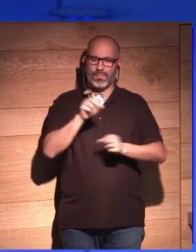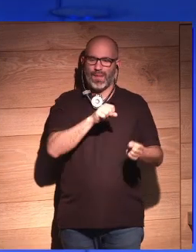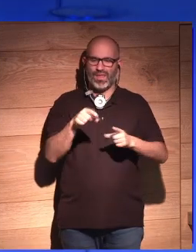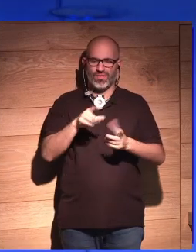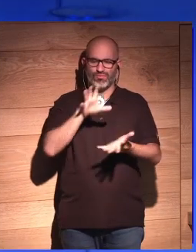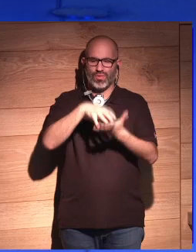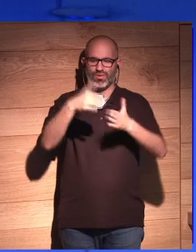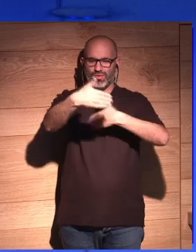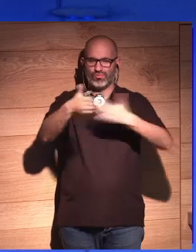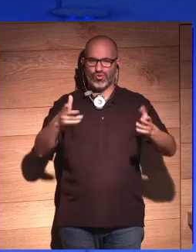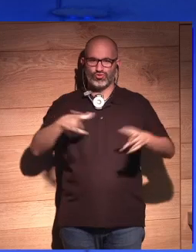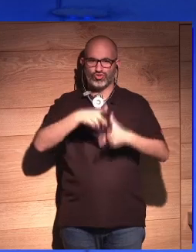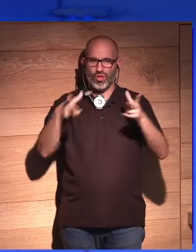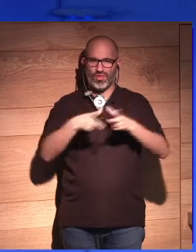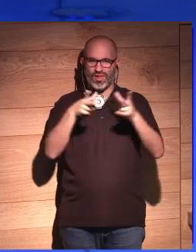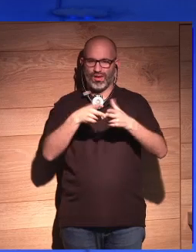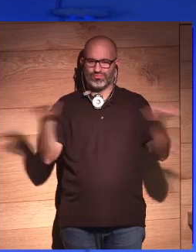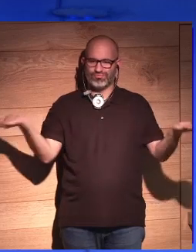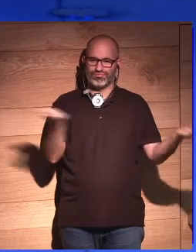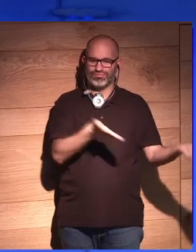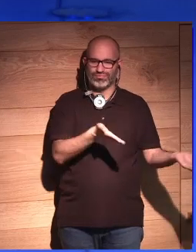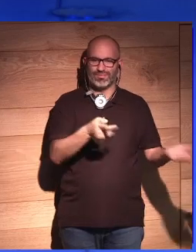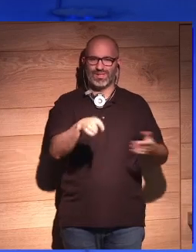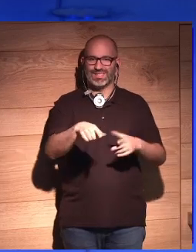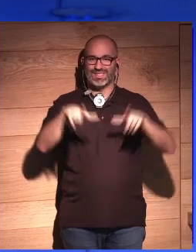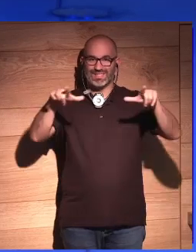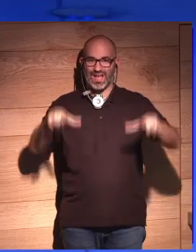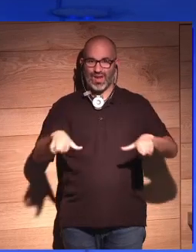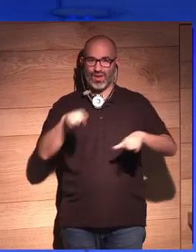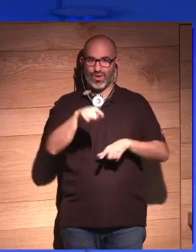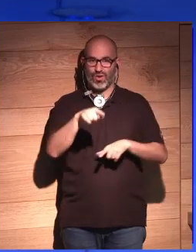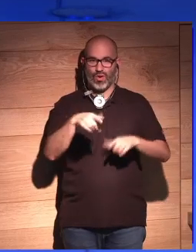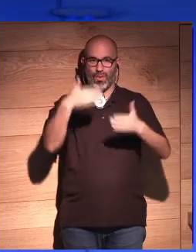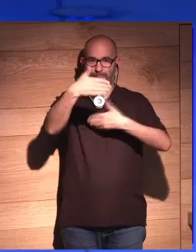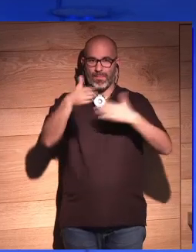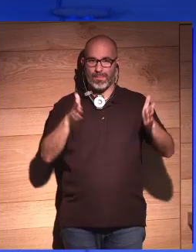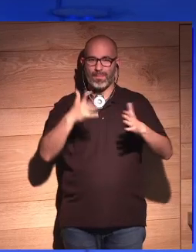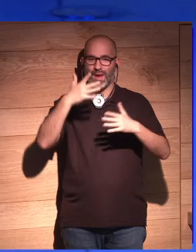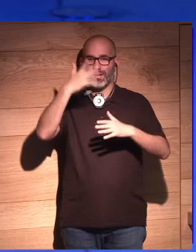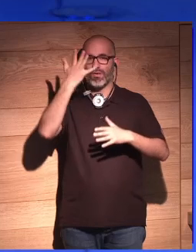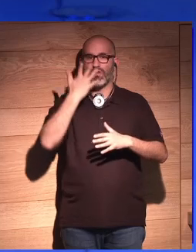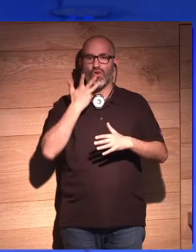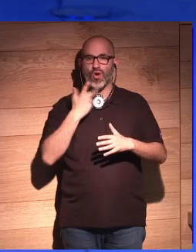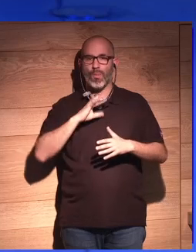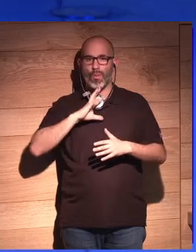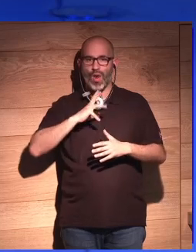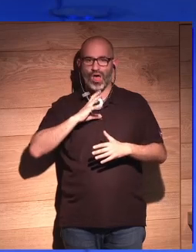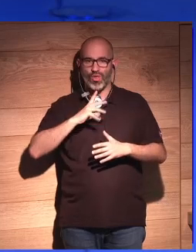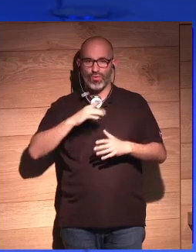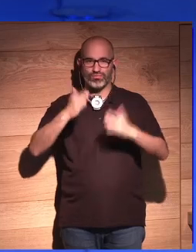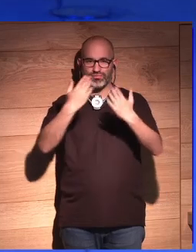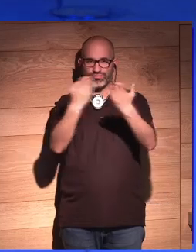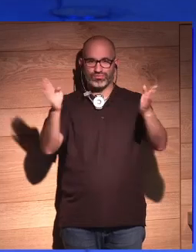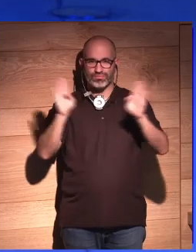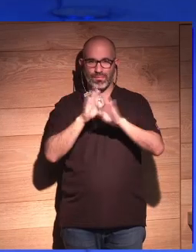has purple walls. It has nothing to do with film or art. It actually has to do more with club culture. And we